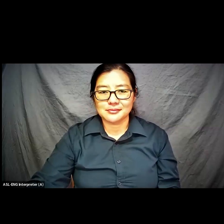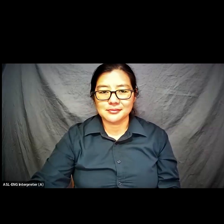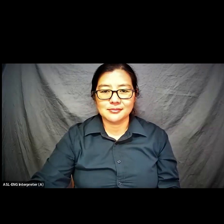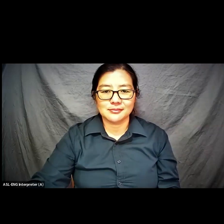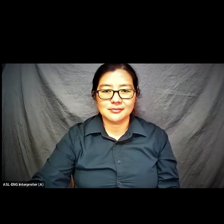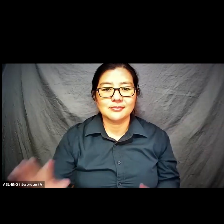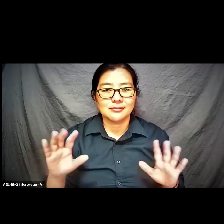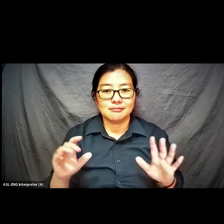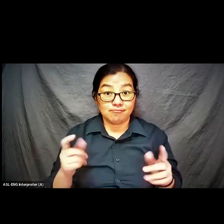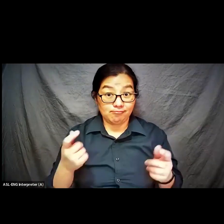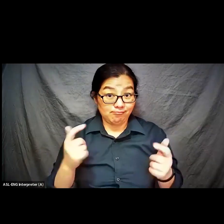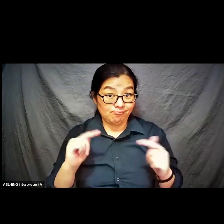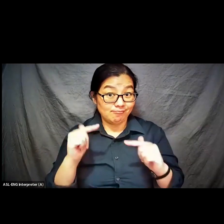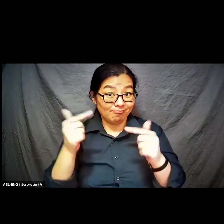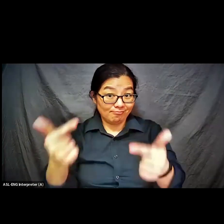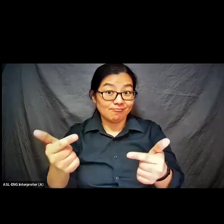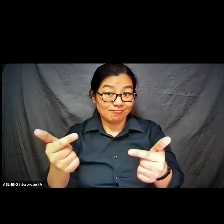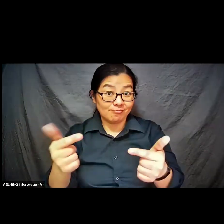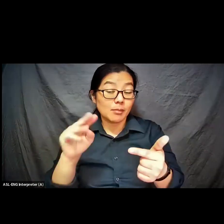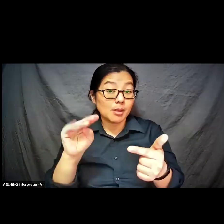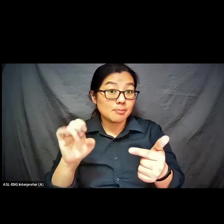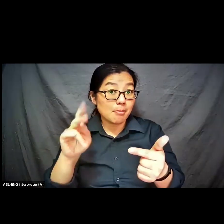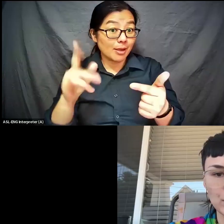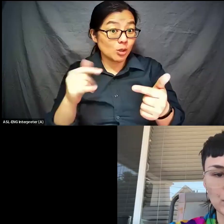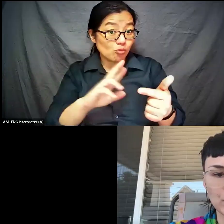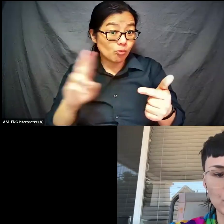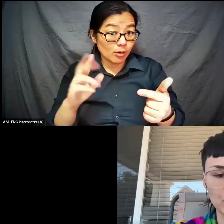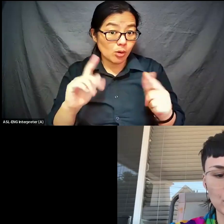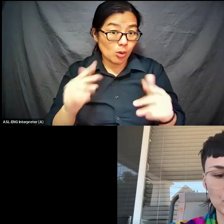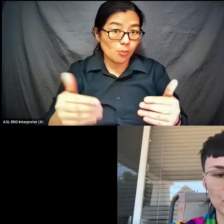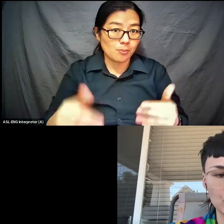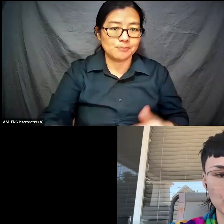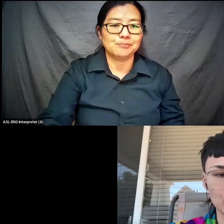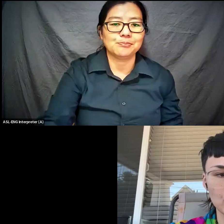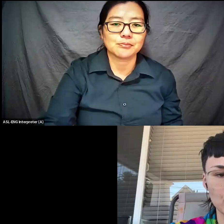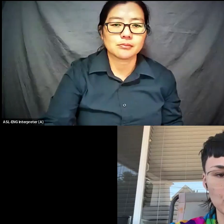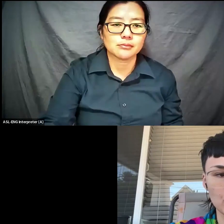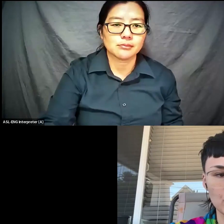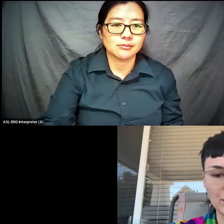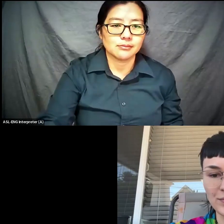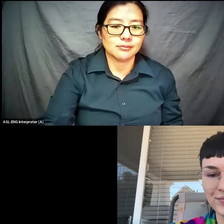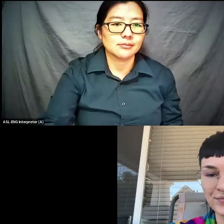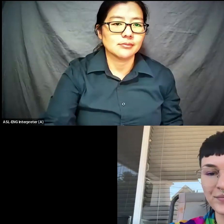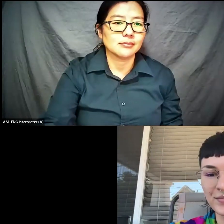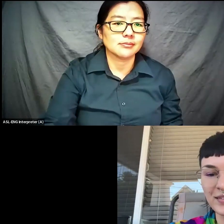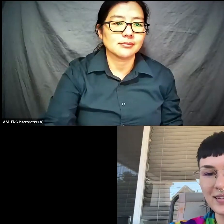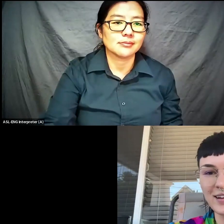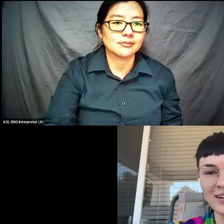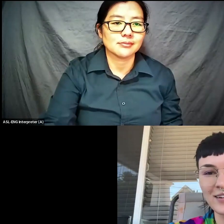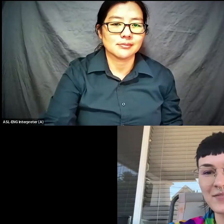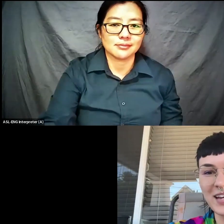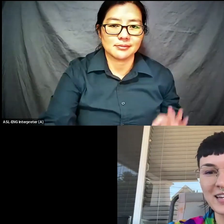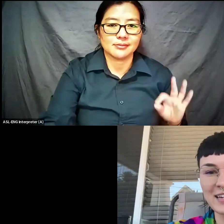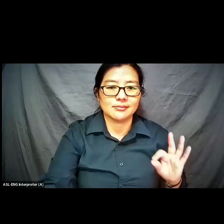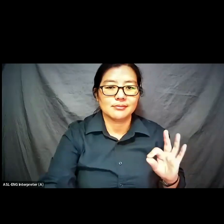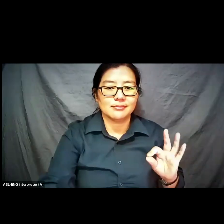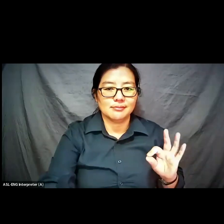And just another reminder that thank you, Shayna, just put in the chat. If you are just coming in right